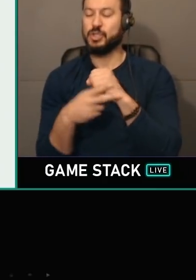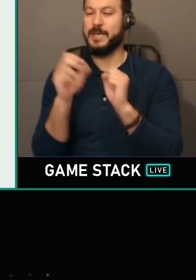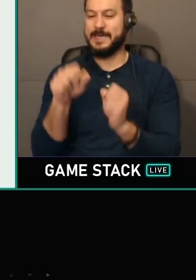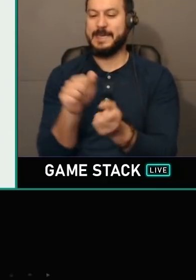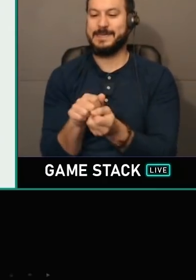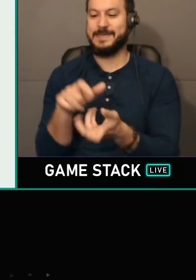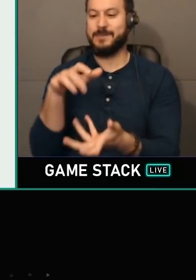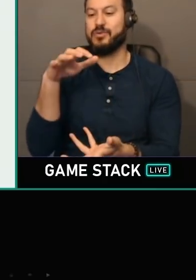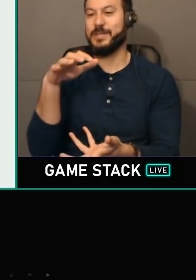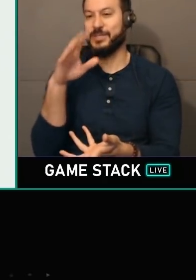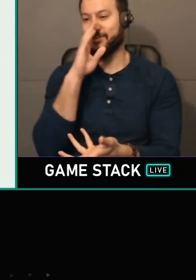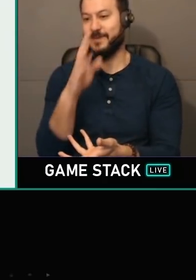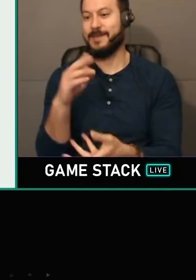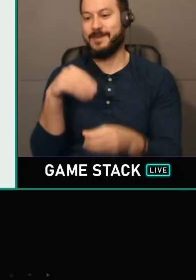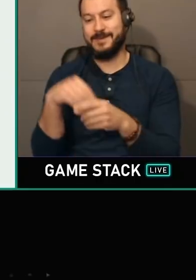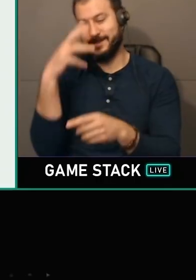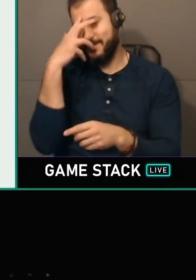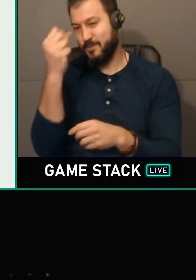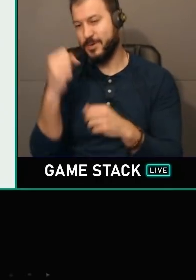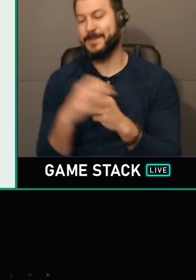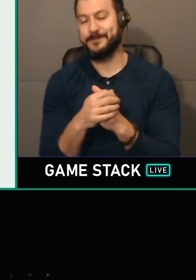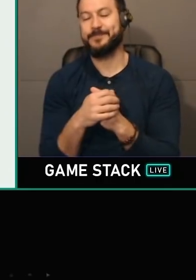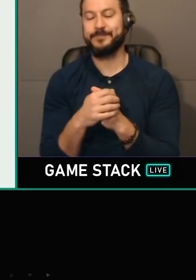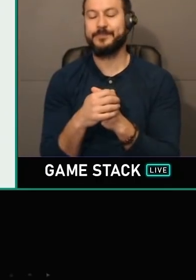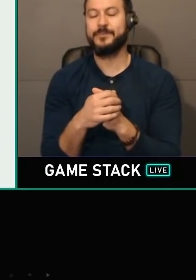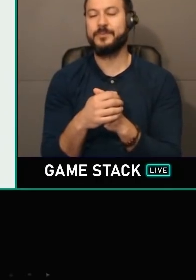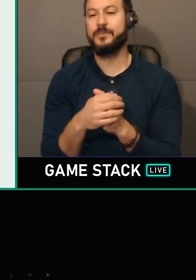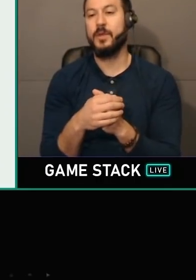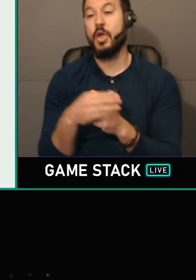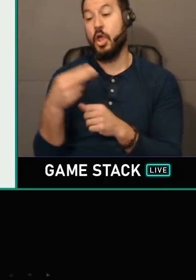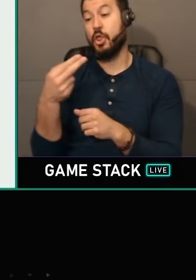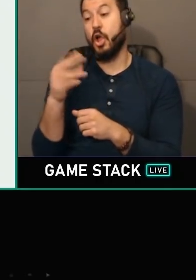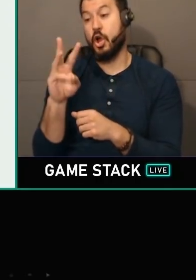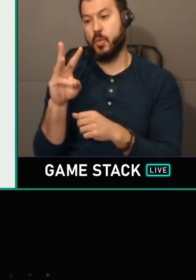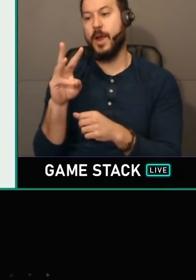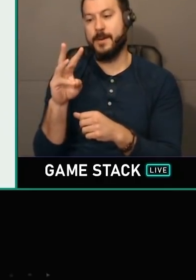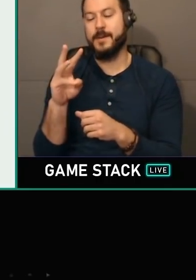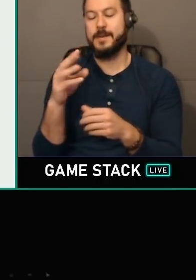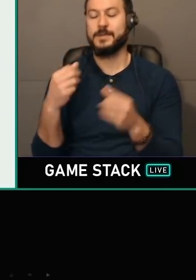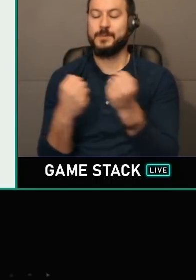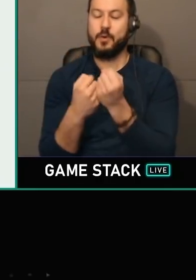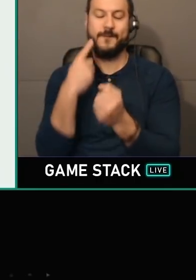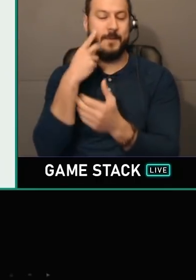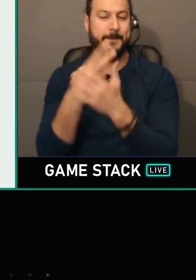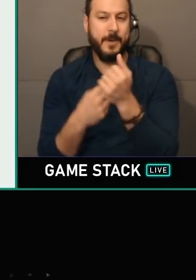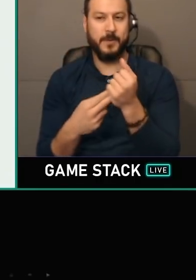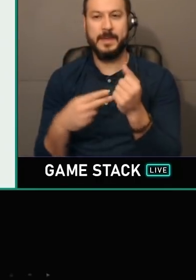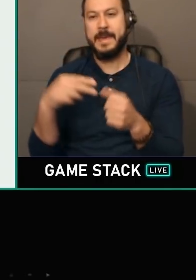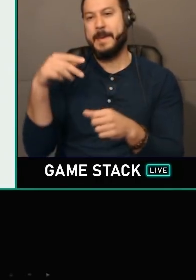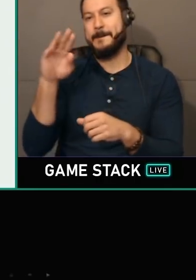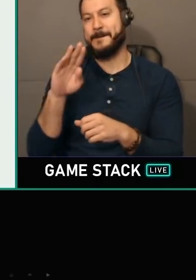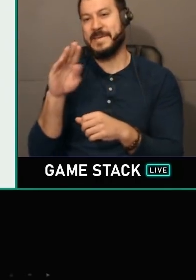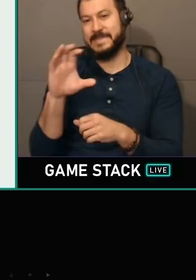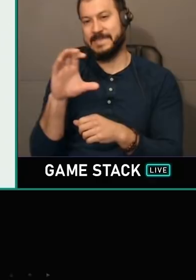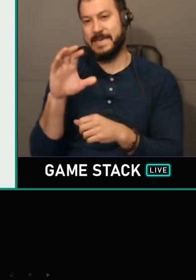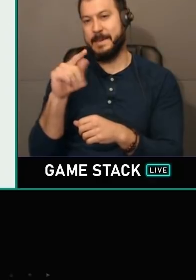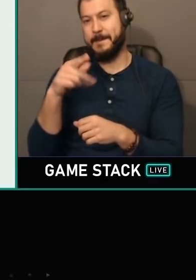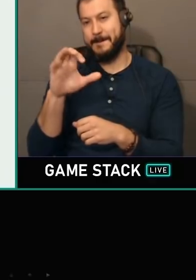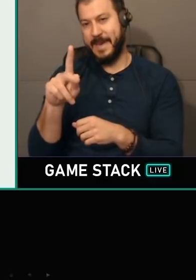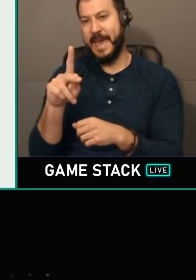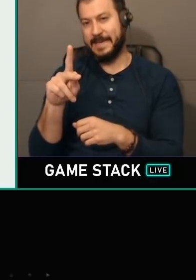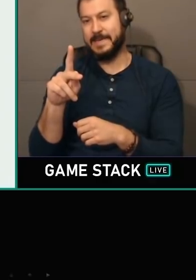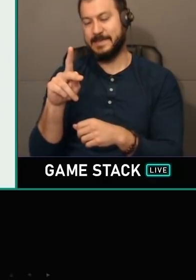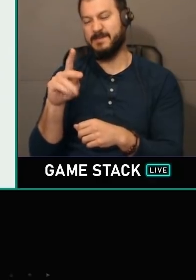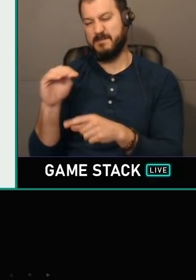content directly into memory. The hardware decompression block includes support for both BCPAC, which is a Microsoft standard for